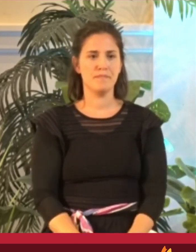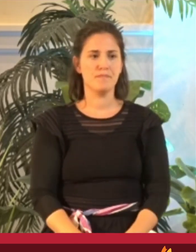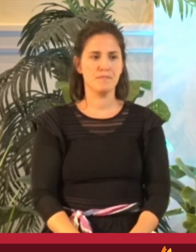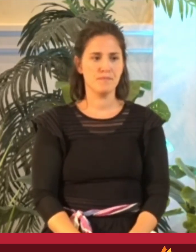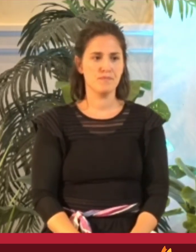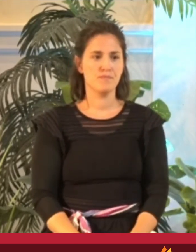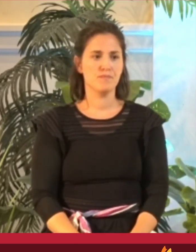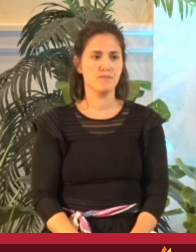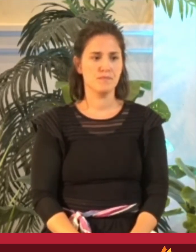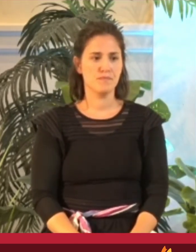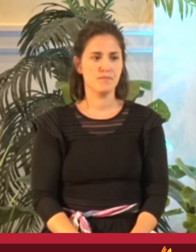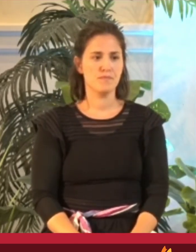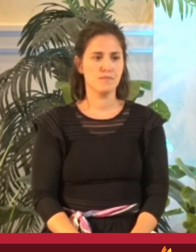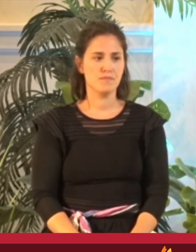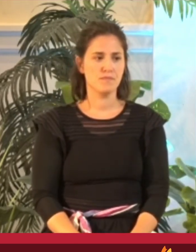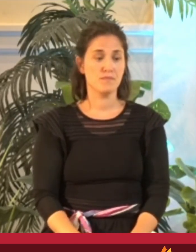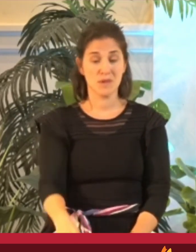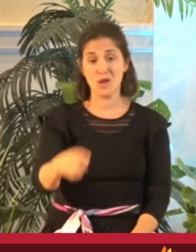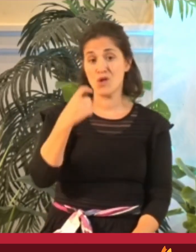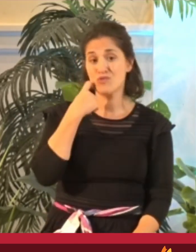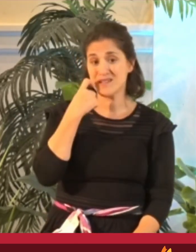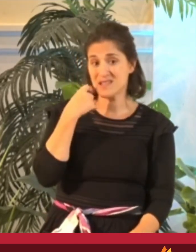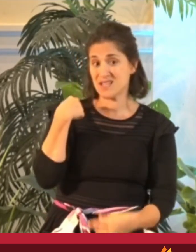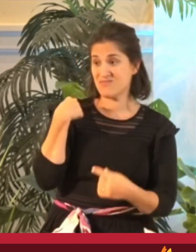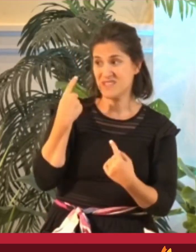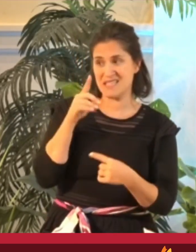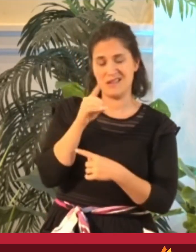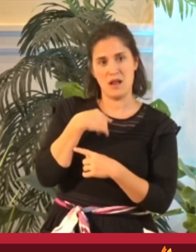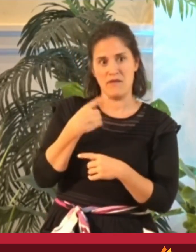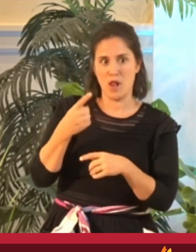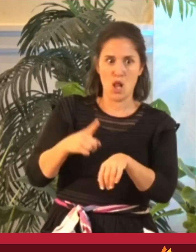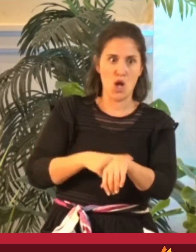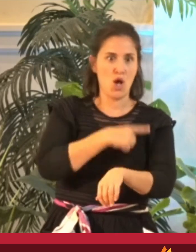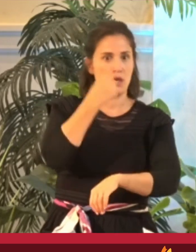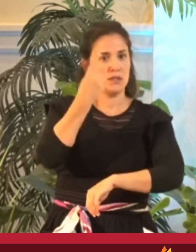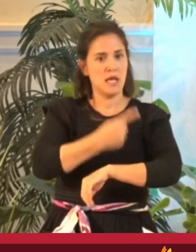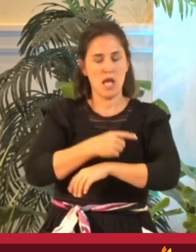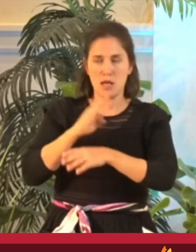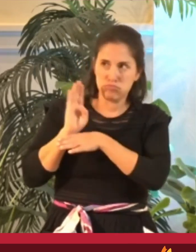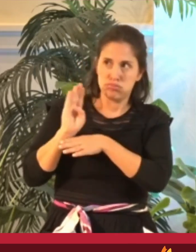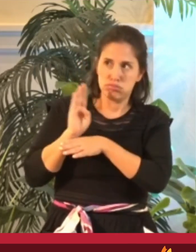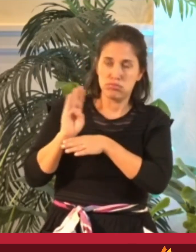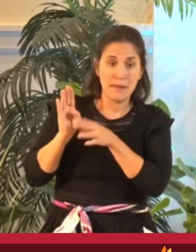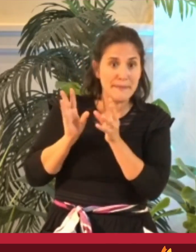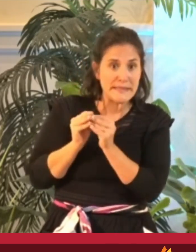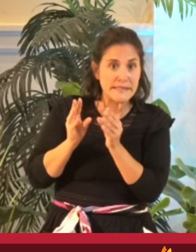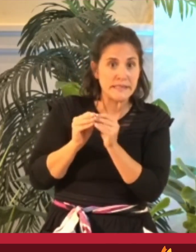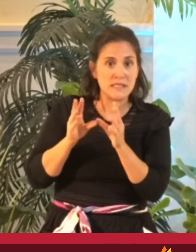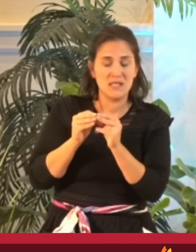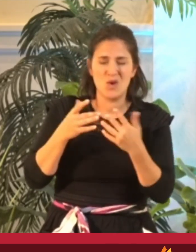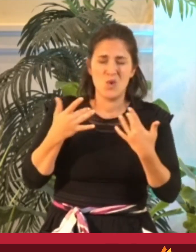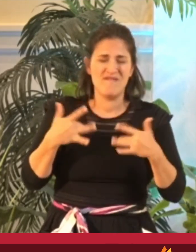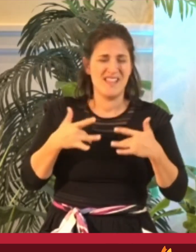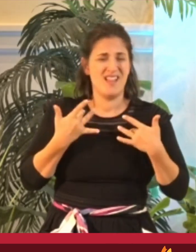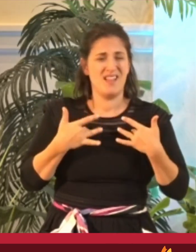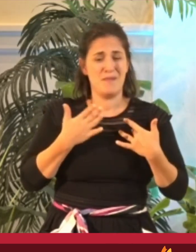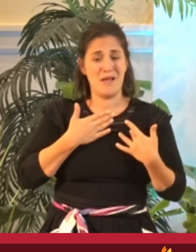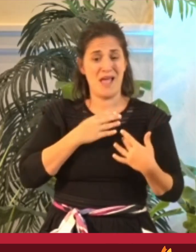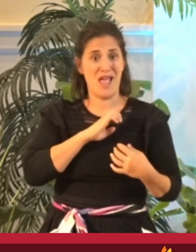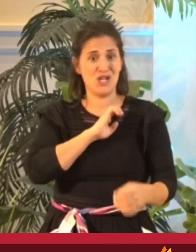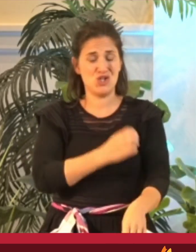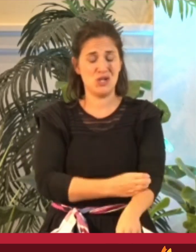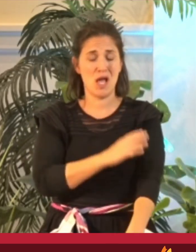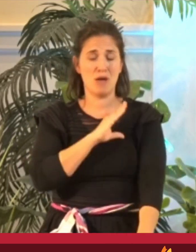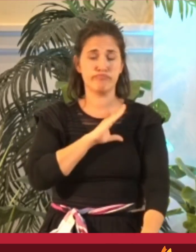Recently, I had a long day filled with meetings and hospital visits, and I was completely drained, running on